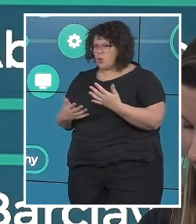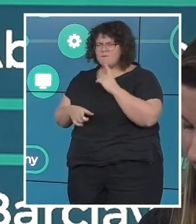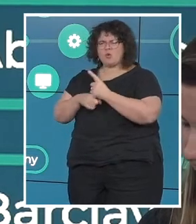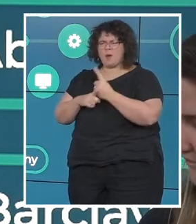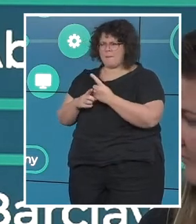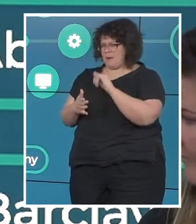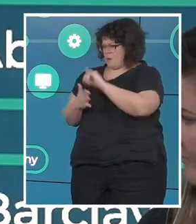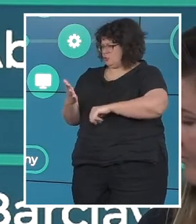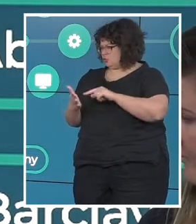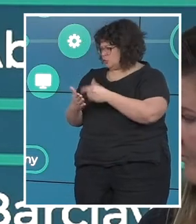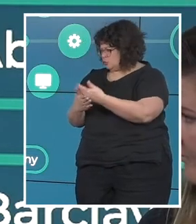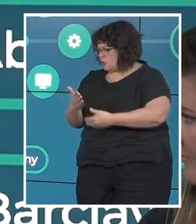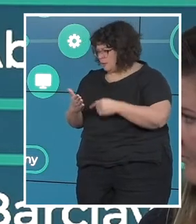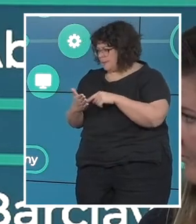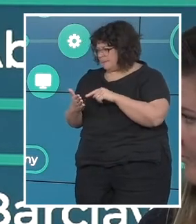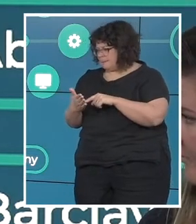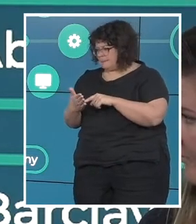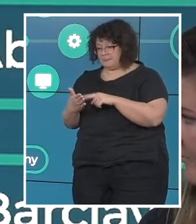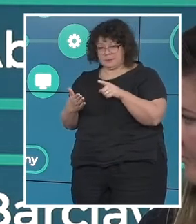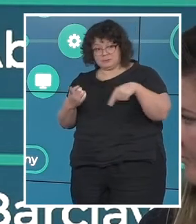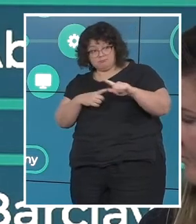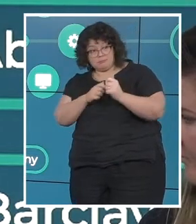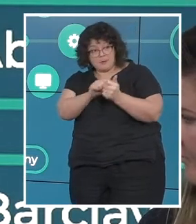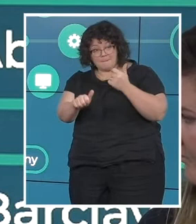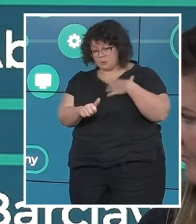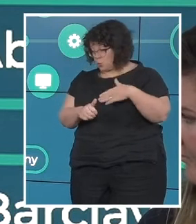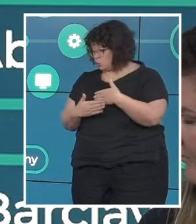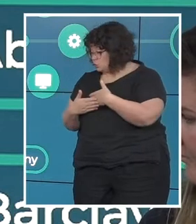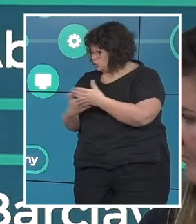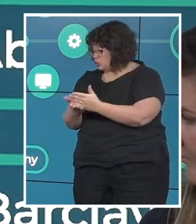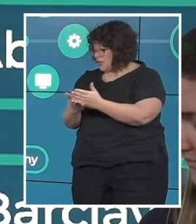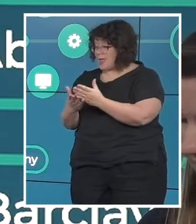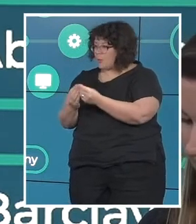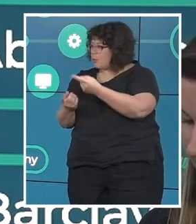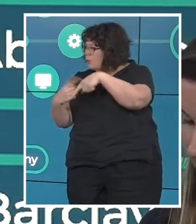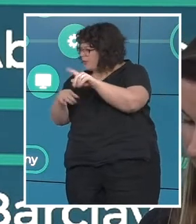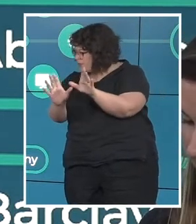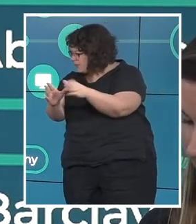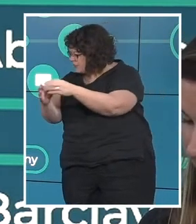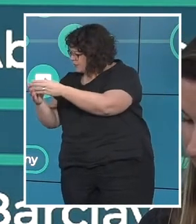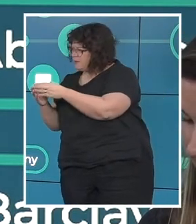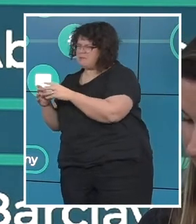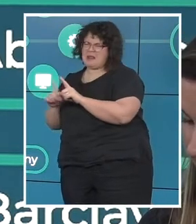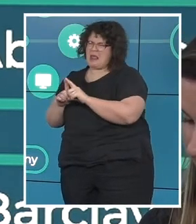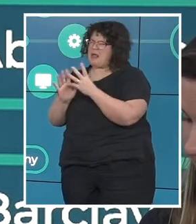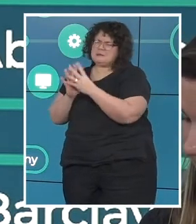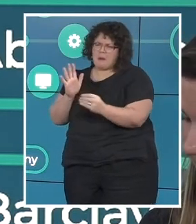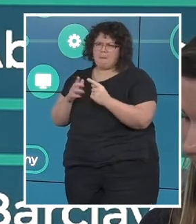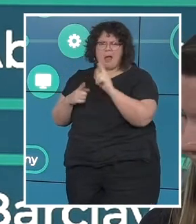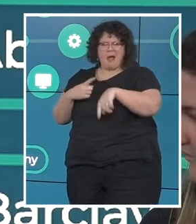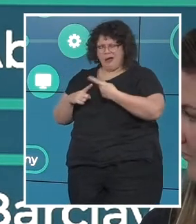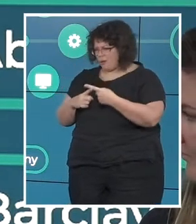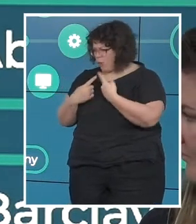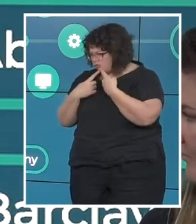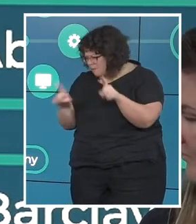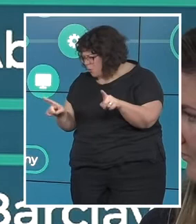manuals, it's really important that that content is not forgotten when it comes to accessibility. And I was asked as